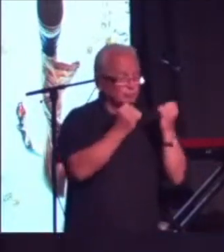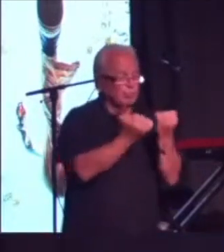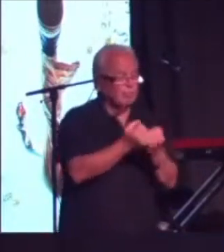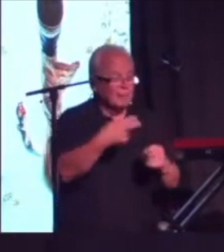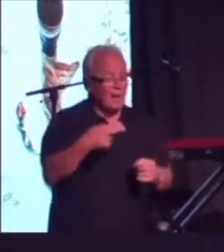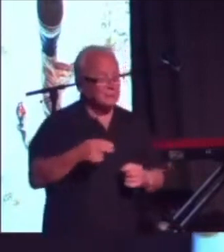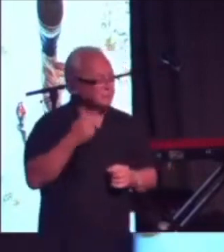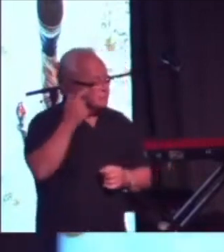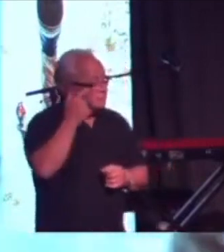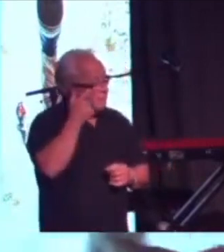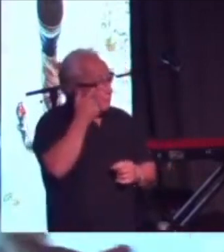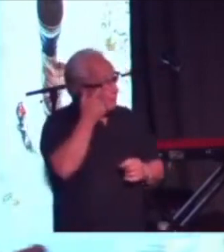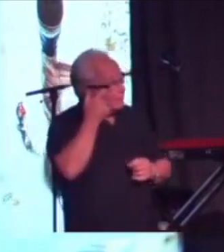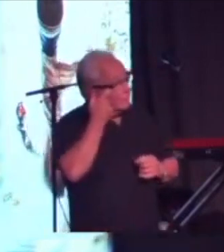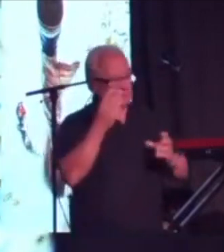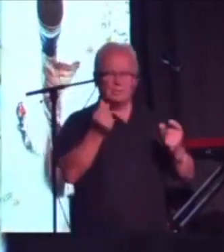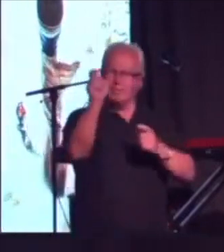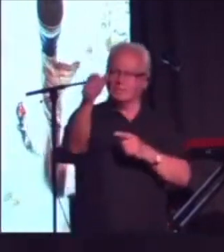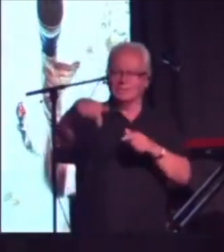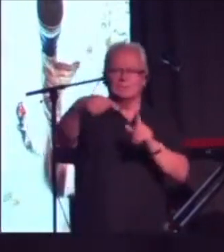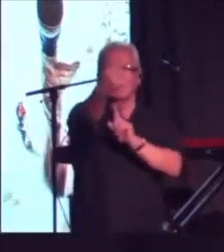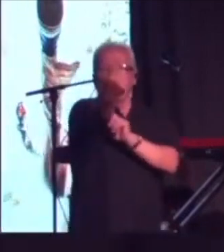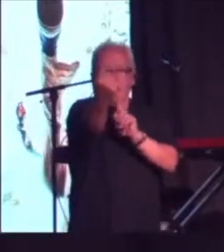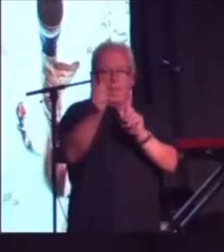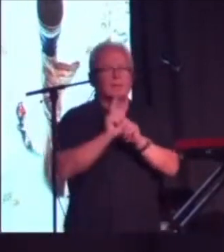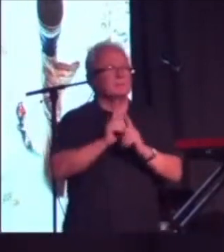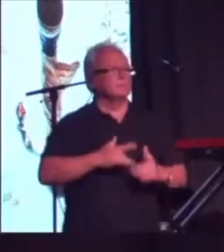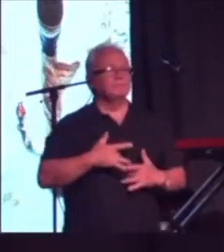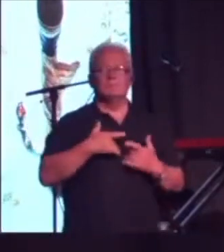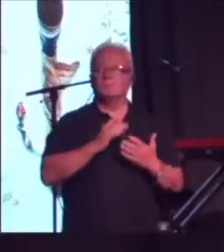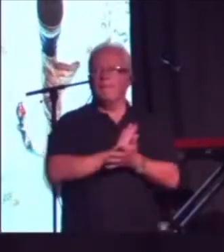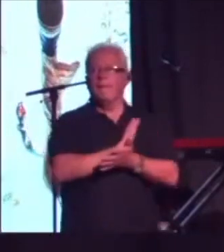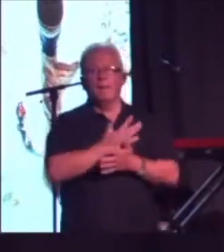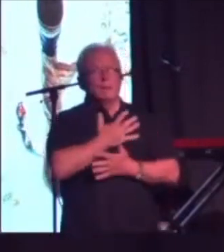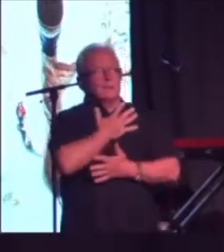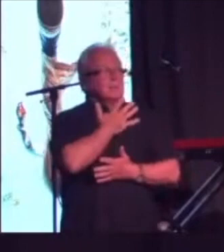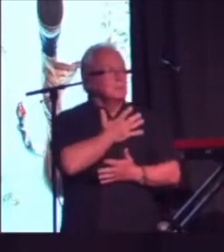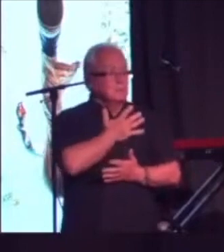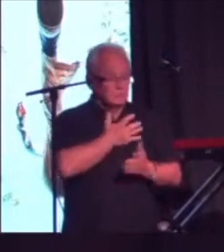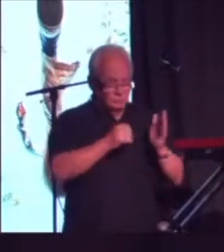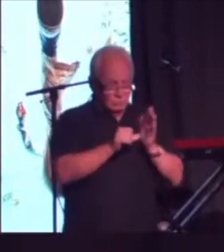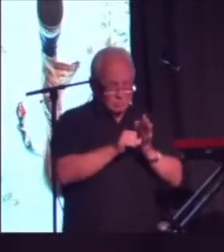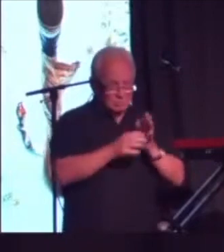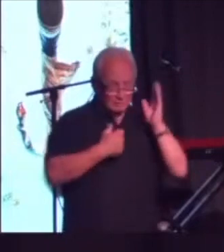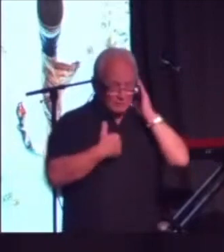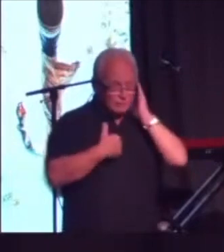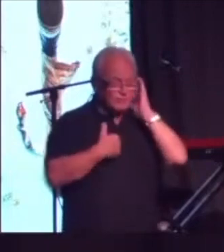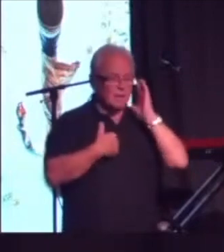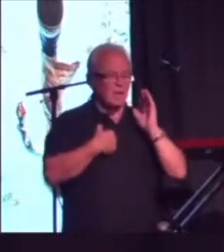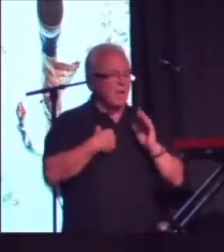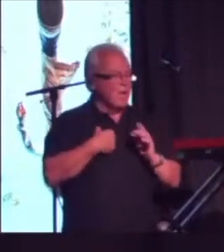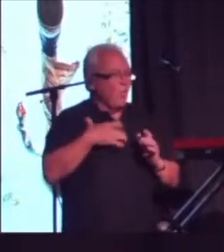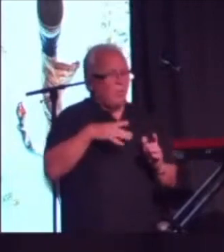be somebody in this place, and they're walking through something at the minute, and they're crying out to hear you say what? Me too. Me